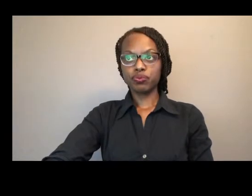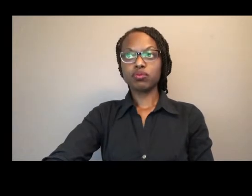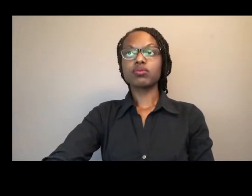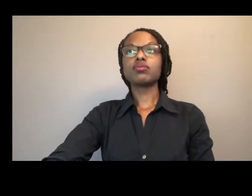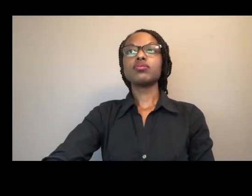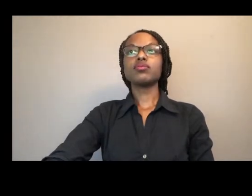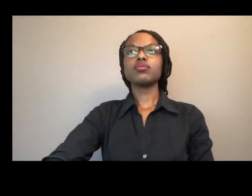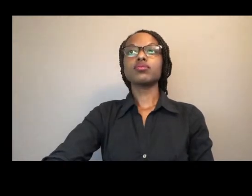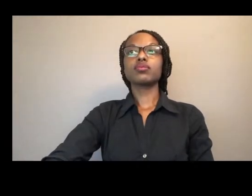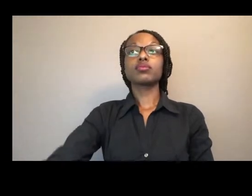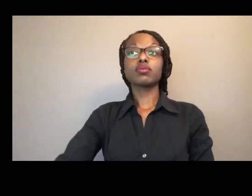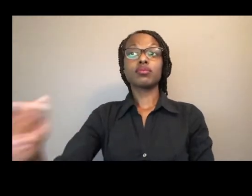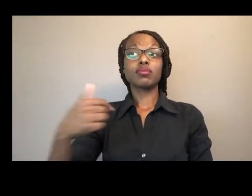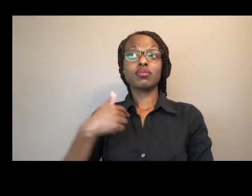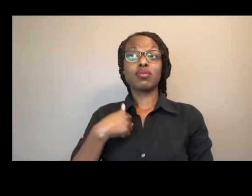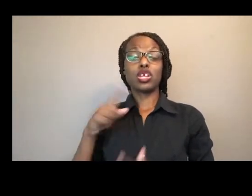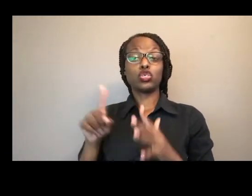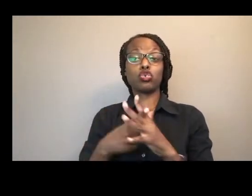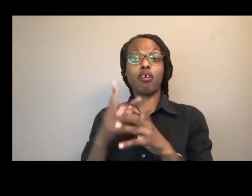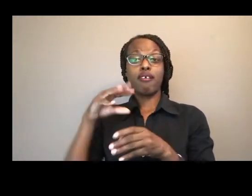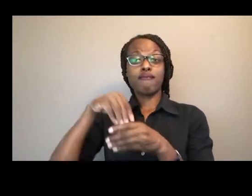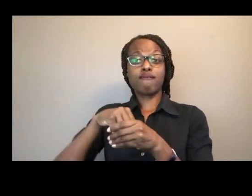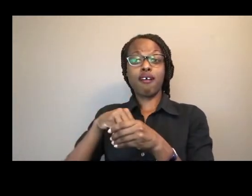actually. And